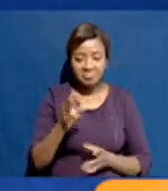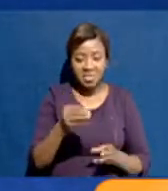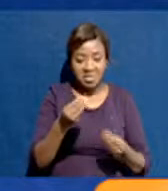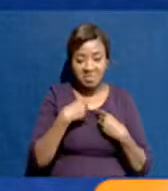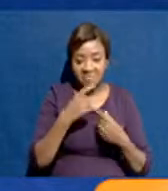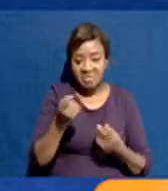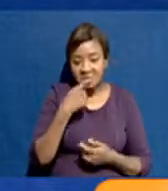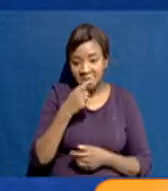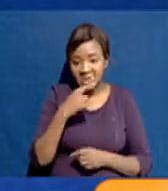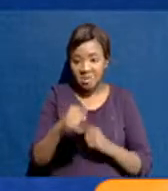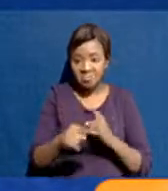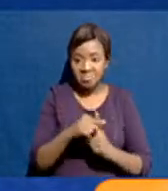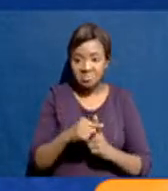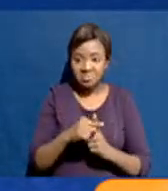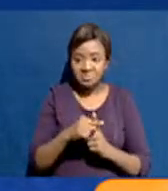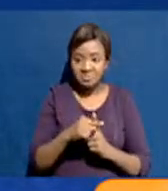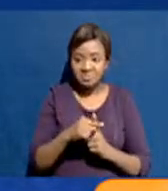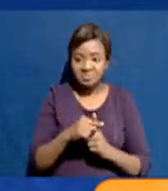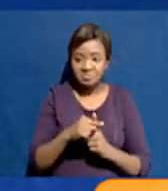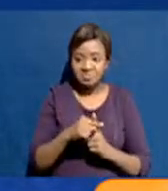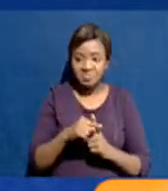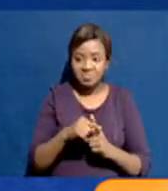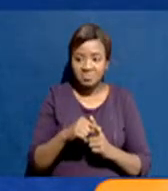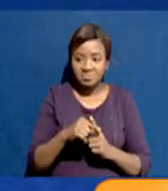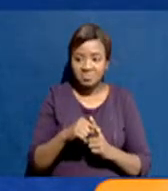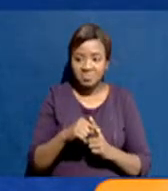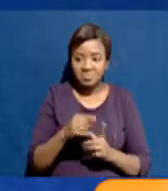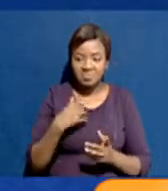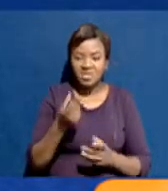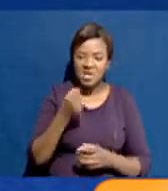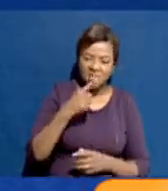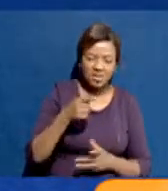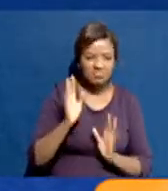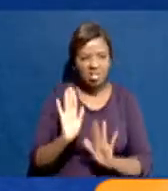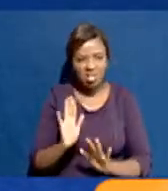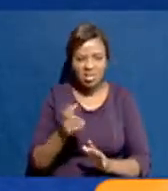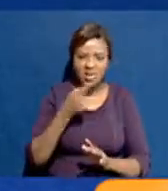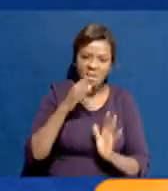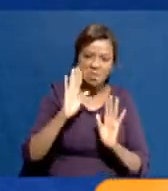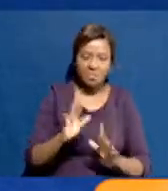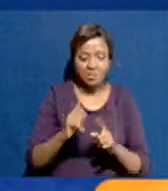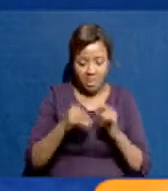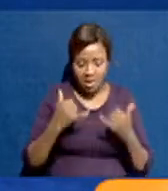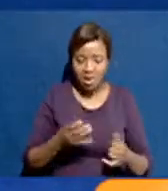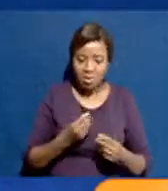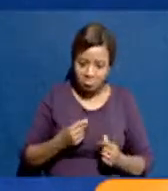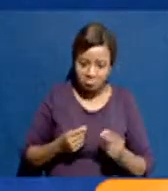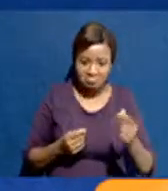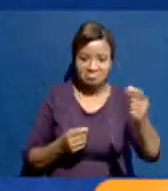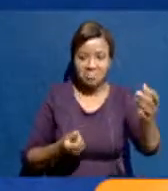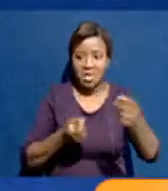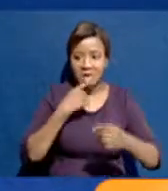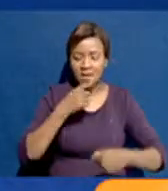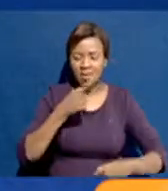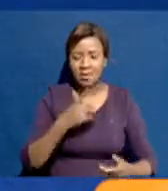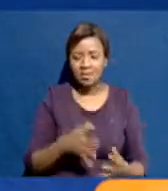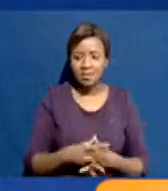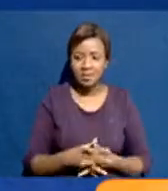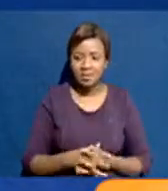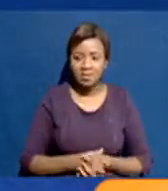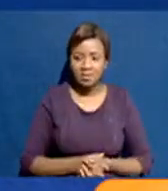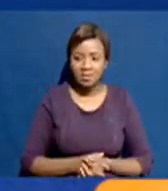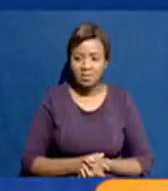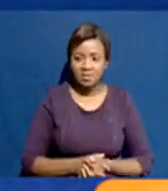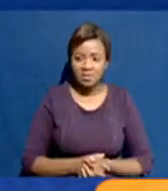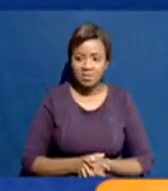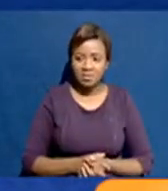medication, stopped, came back, stopped, came back, and now I'm fully on medication. So more or less like a whole process. How